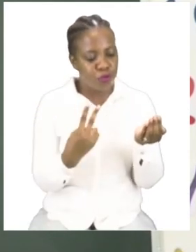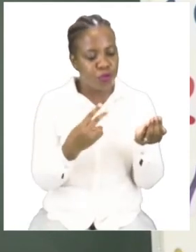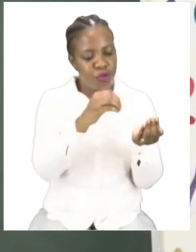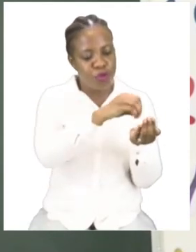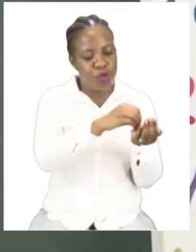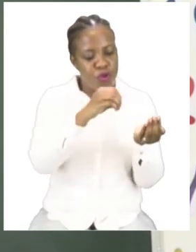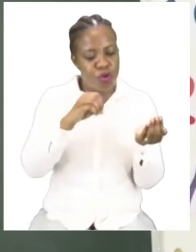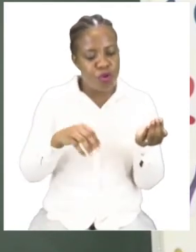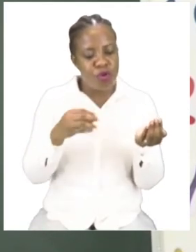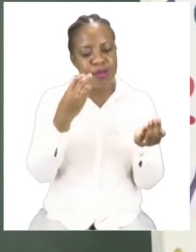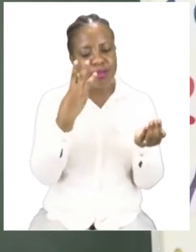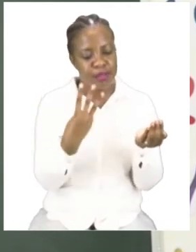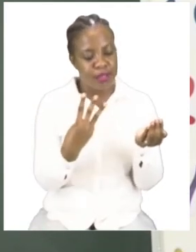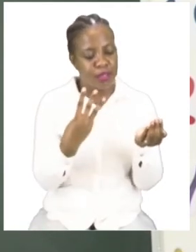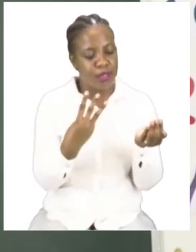3,